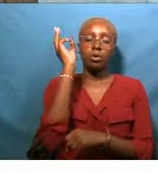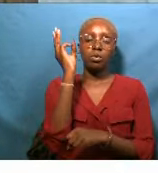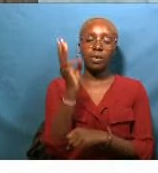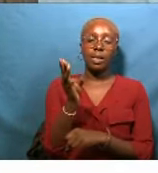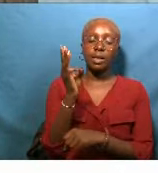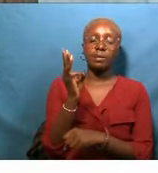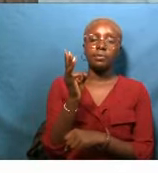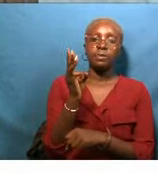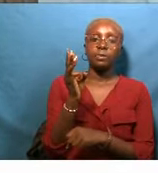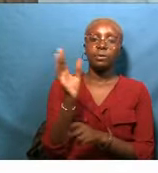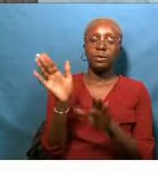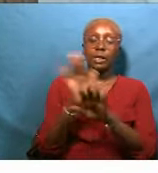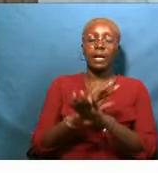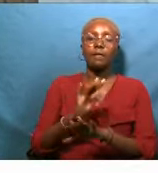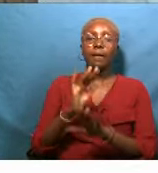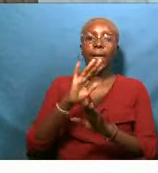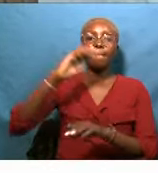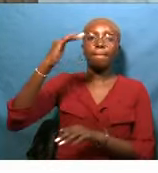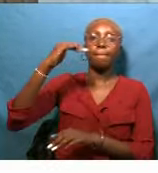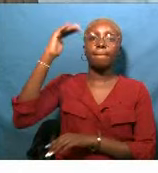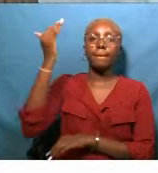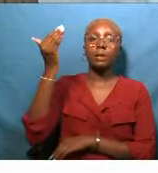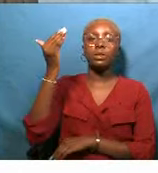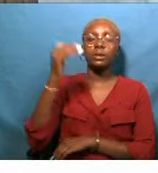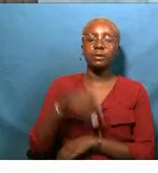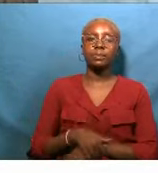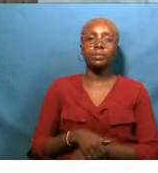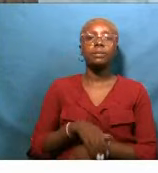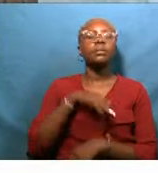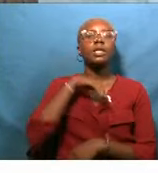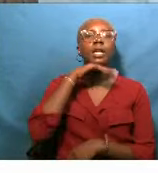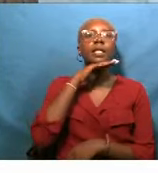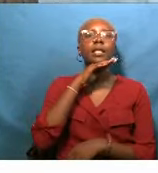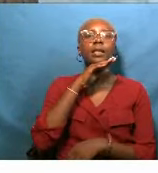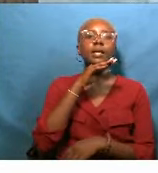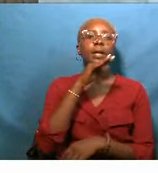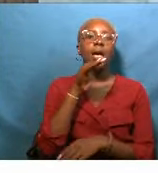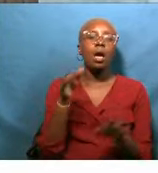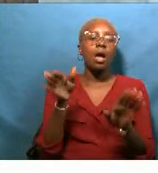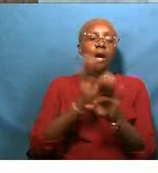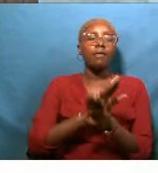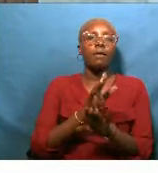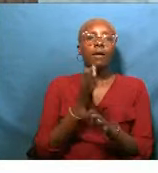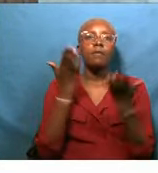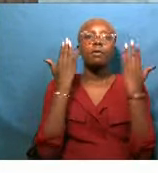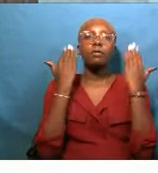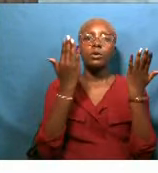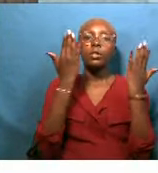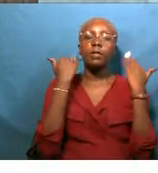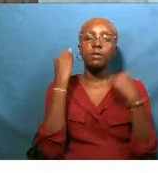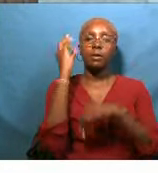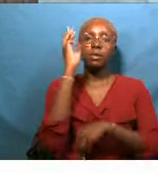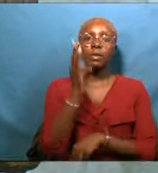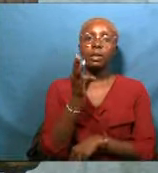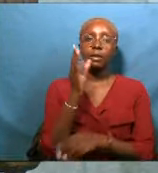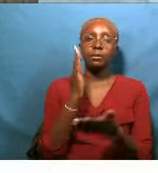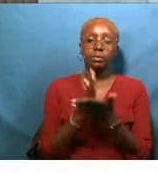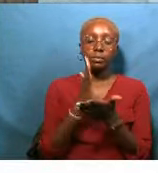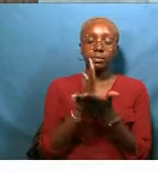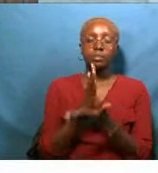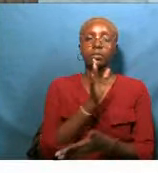this mountain. Death will be swallowed forever. And indeed,